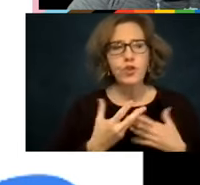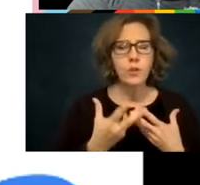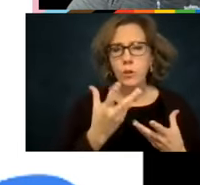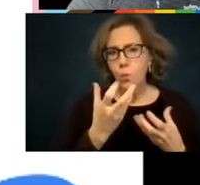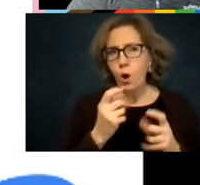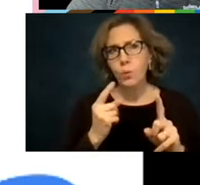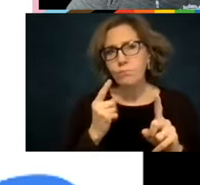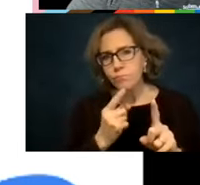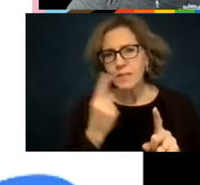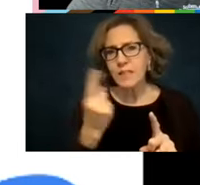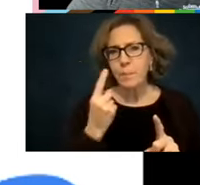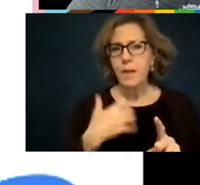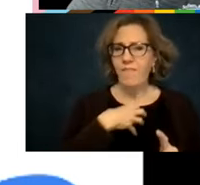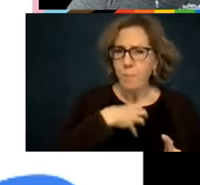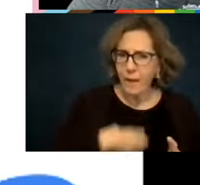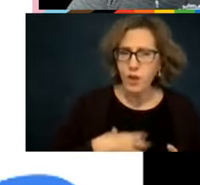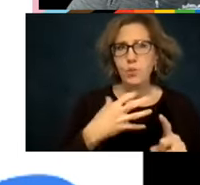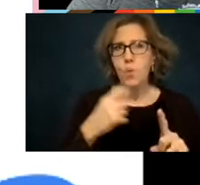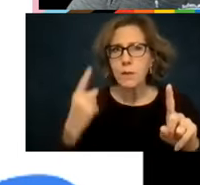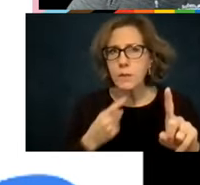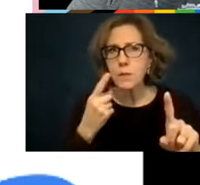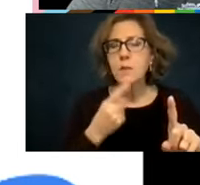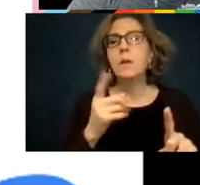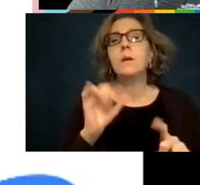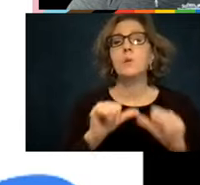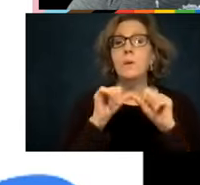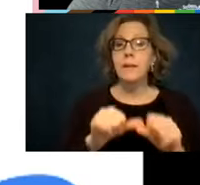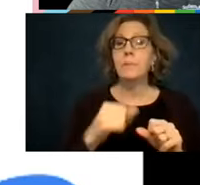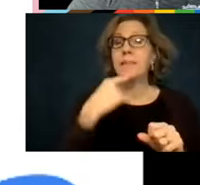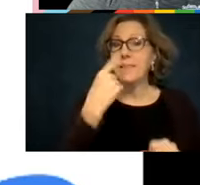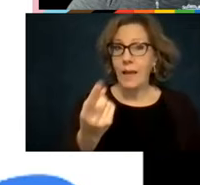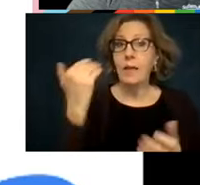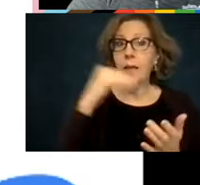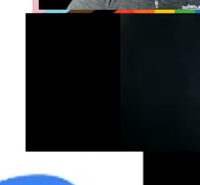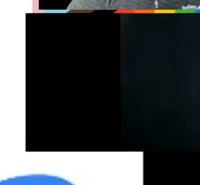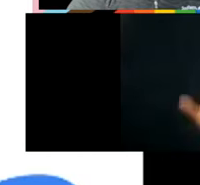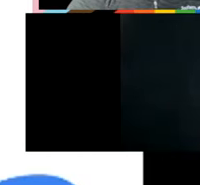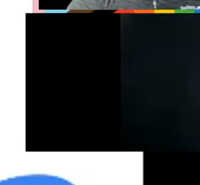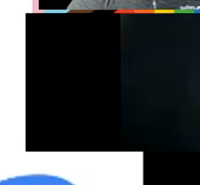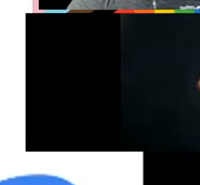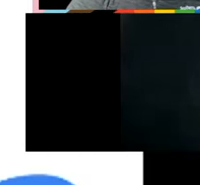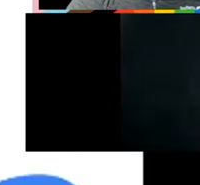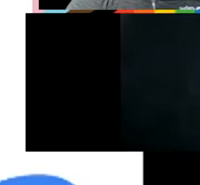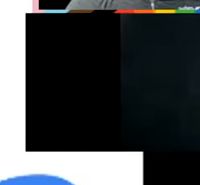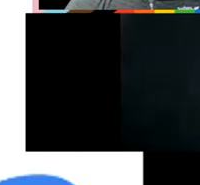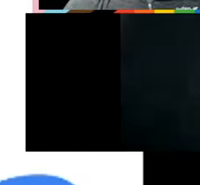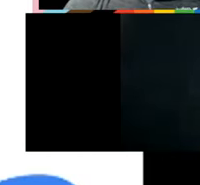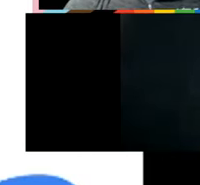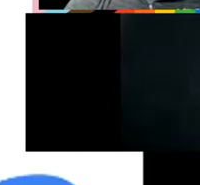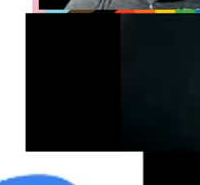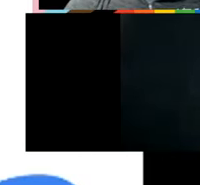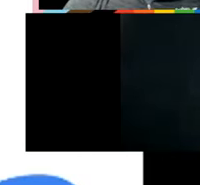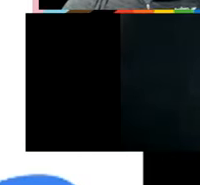something, and you keep saying what you want over and over and over again, they'll eventually get what you